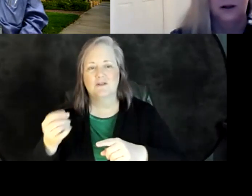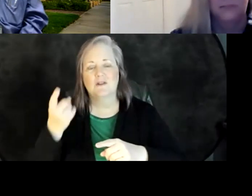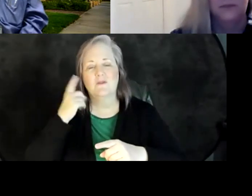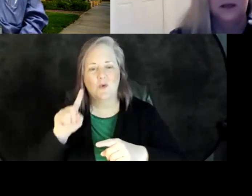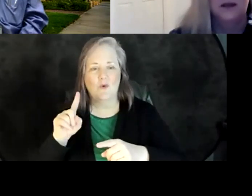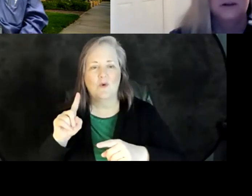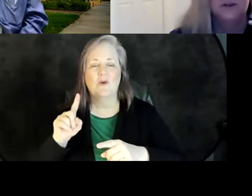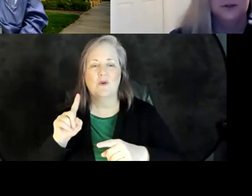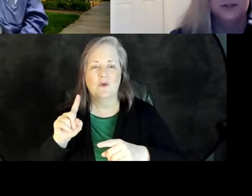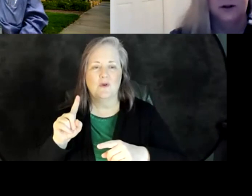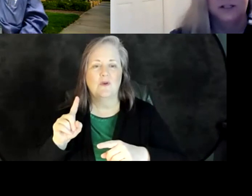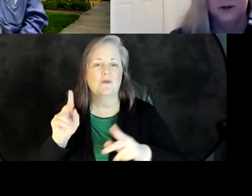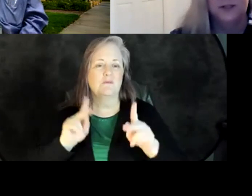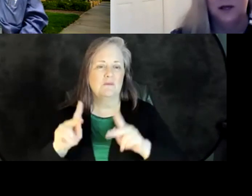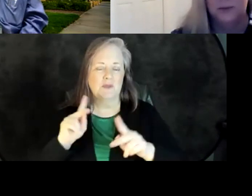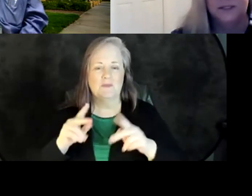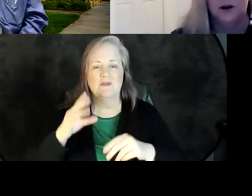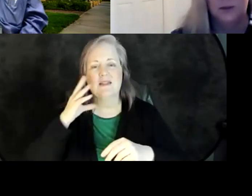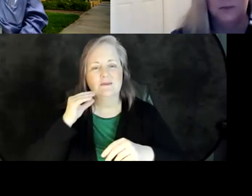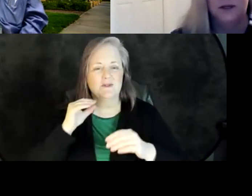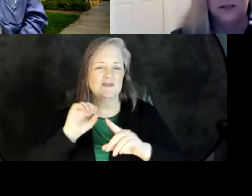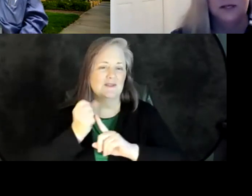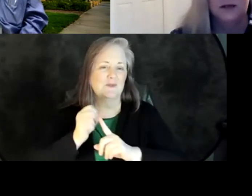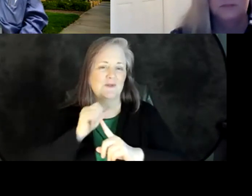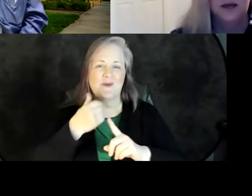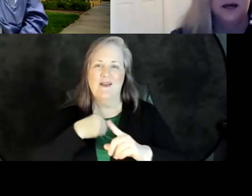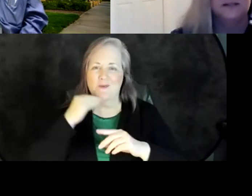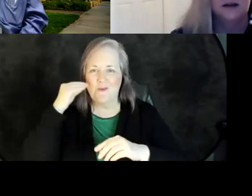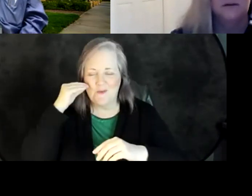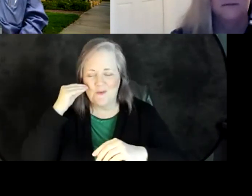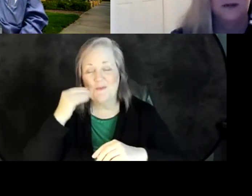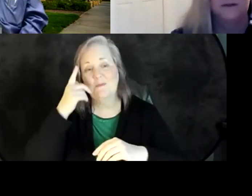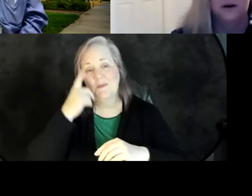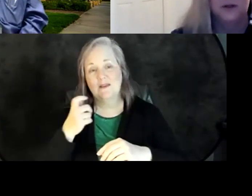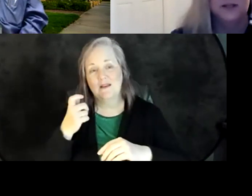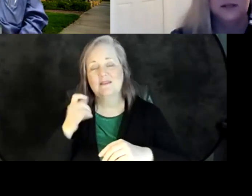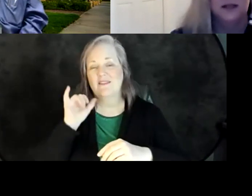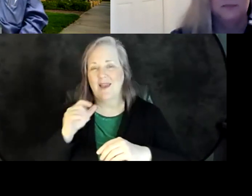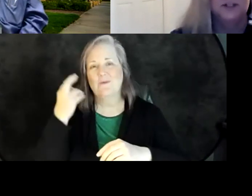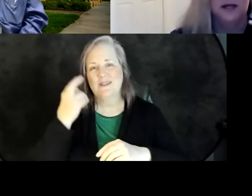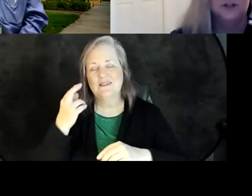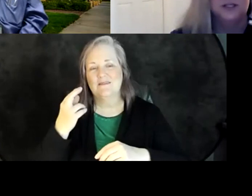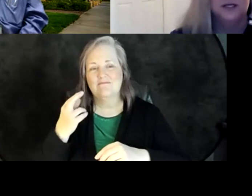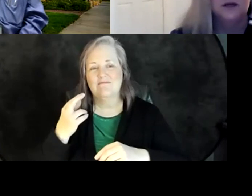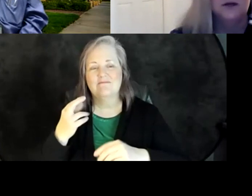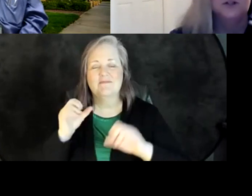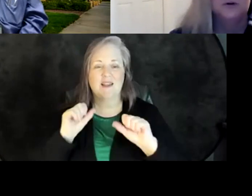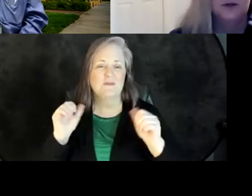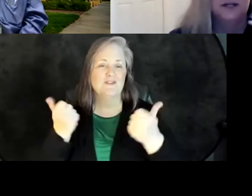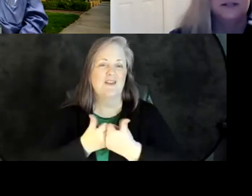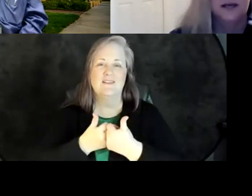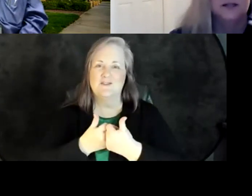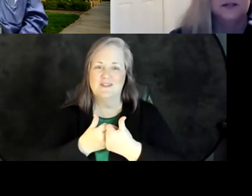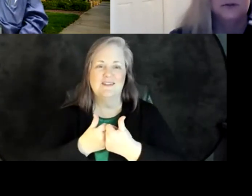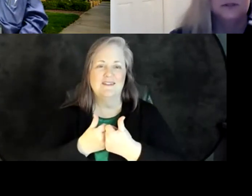our individuals that are experiencing homeless in our communities because of that very reason. It can be challenging to